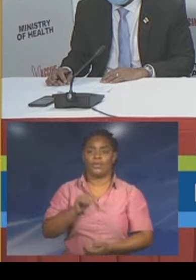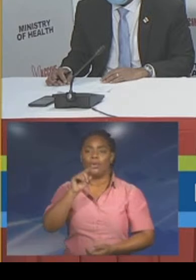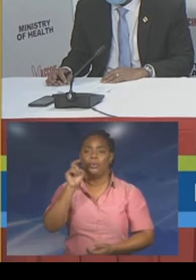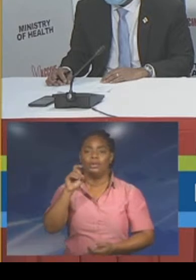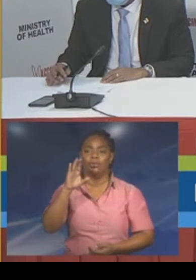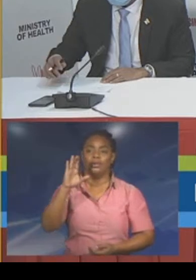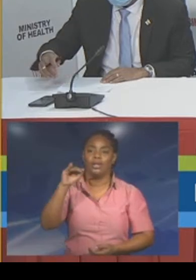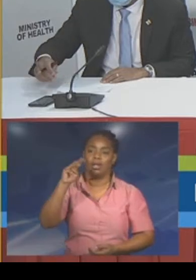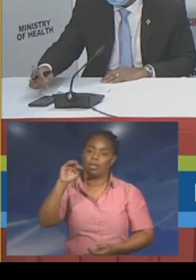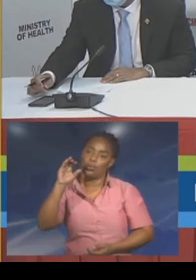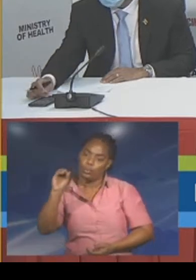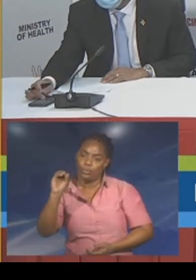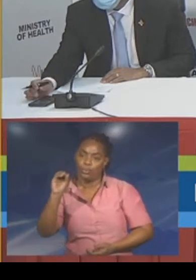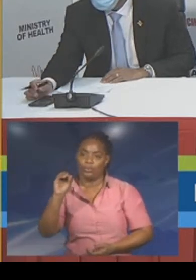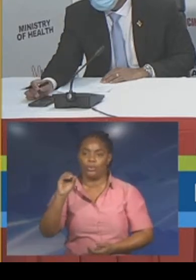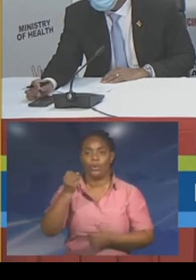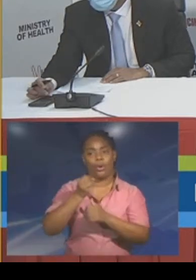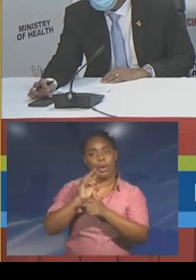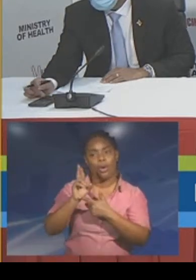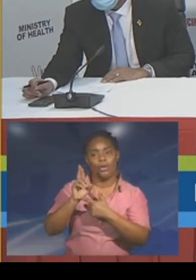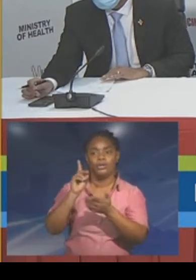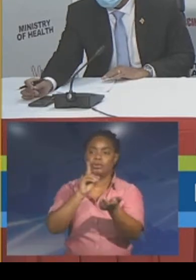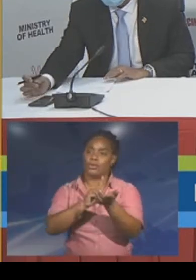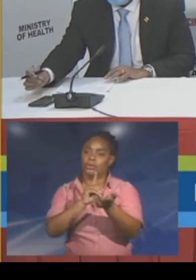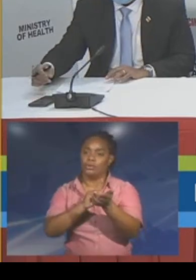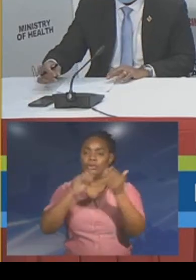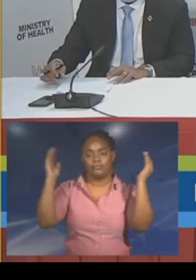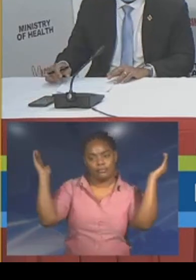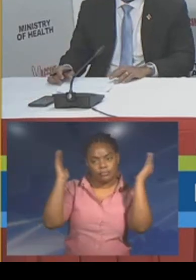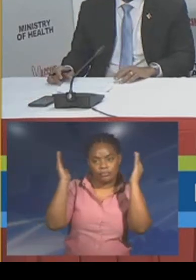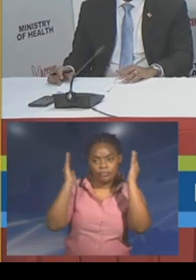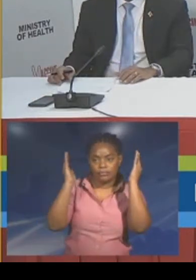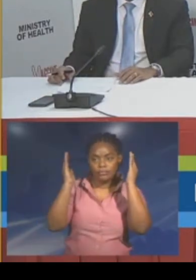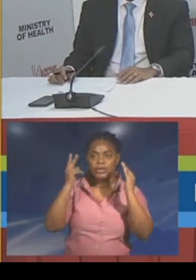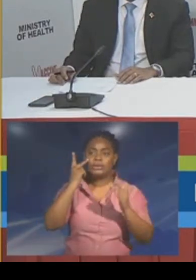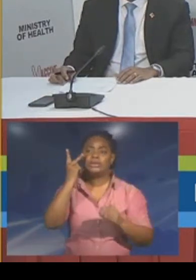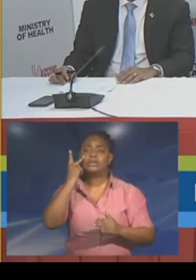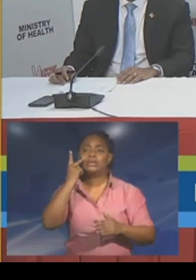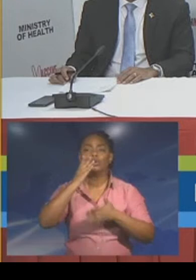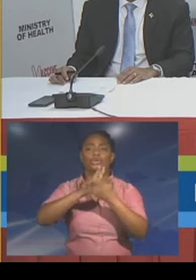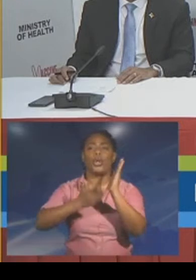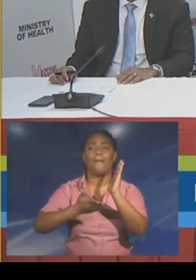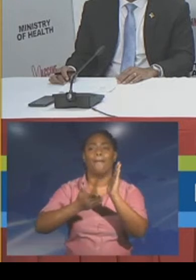Dr. Hines. We've seen in some countries where the Omicron